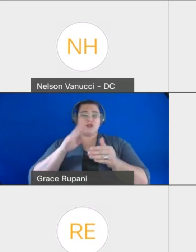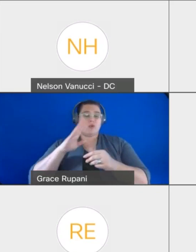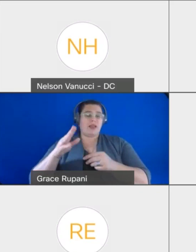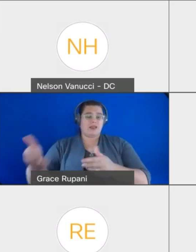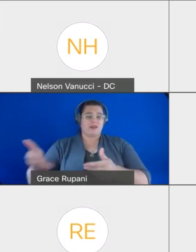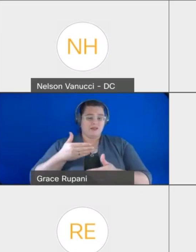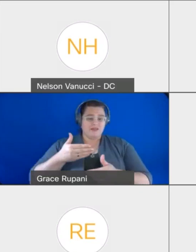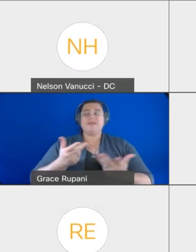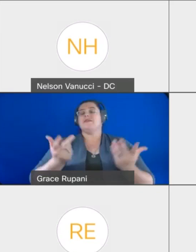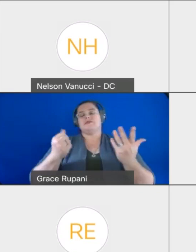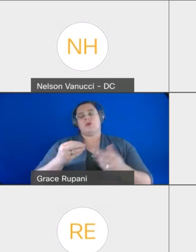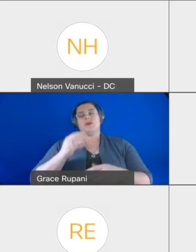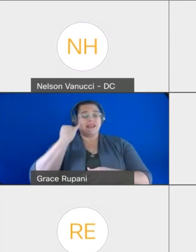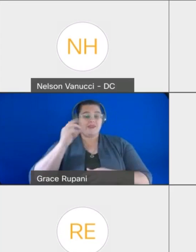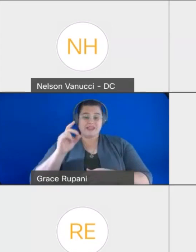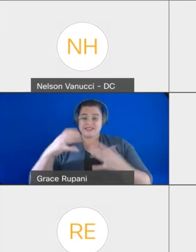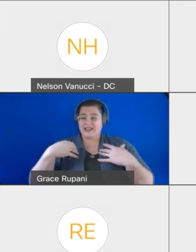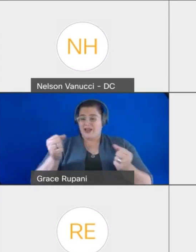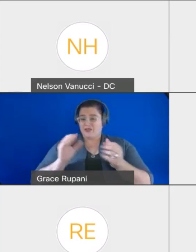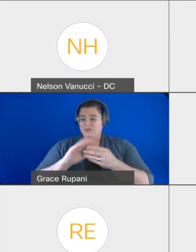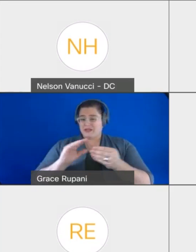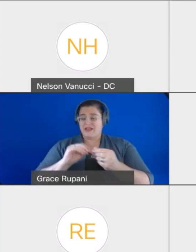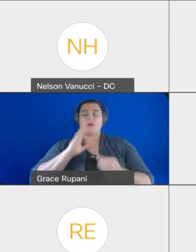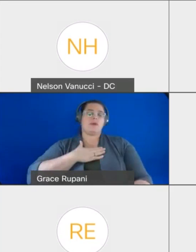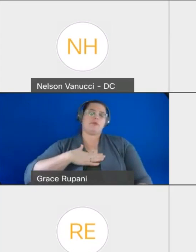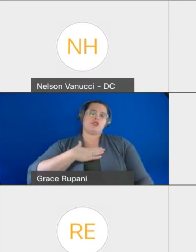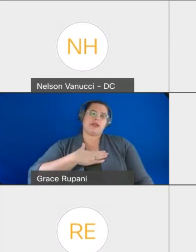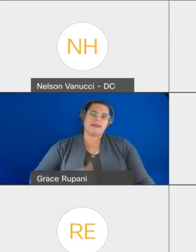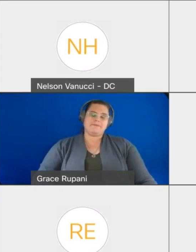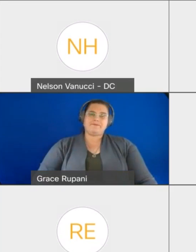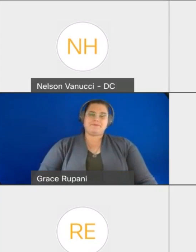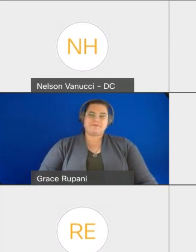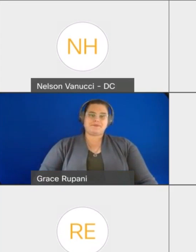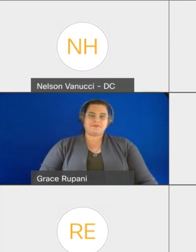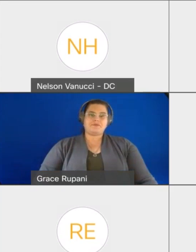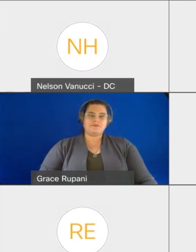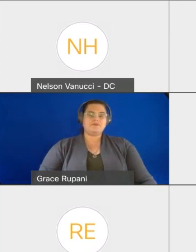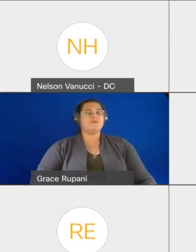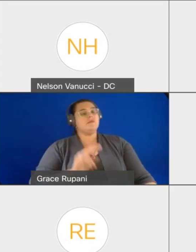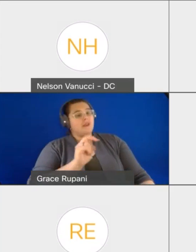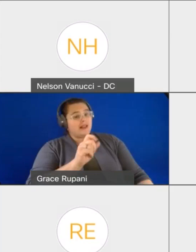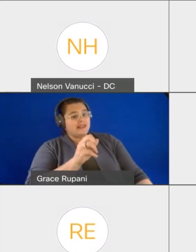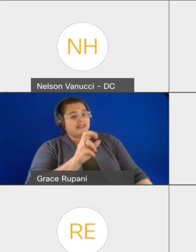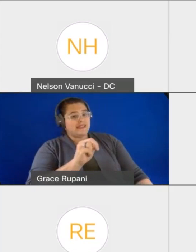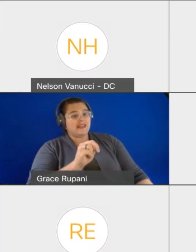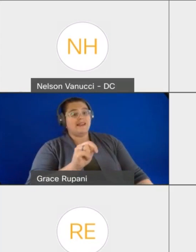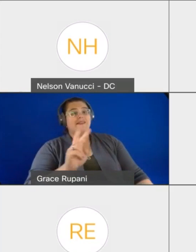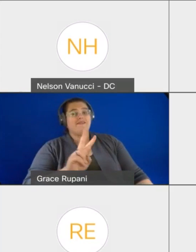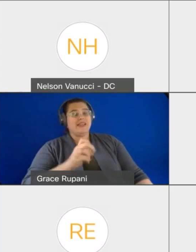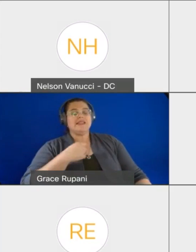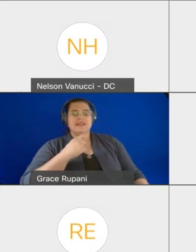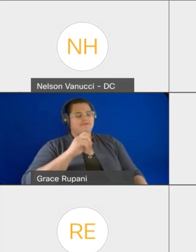that, I would appreciate it. Thank you, Director Reese. I think you answered it pretty well, actually. I